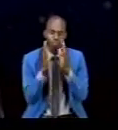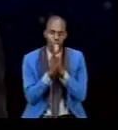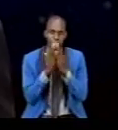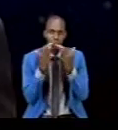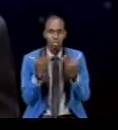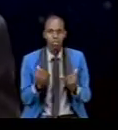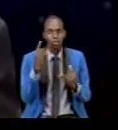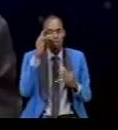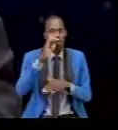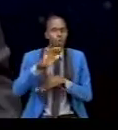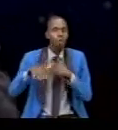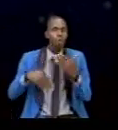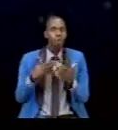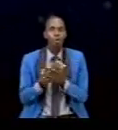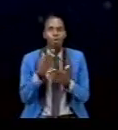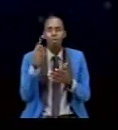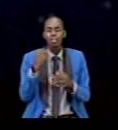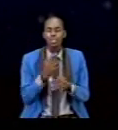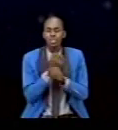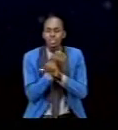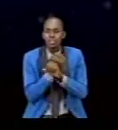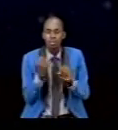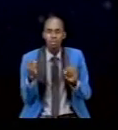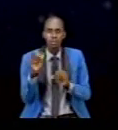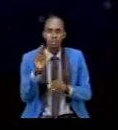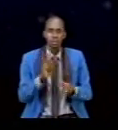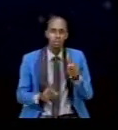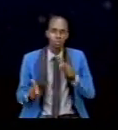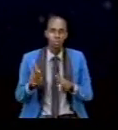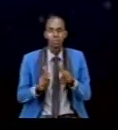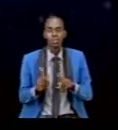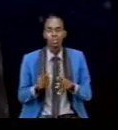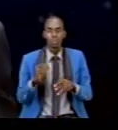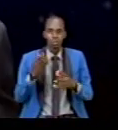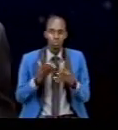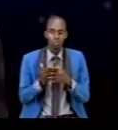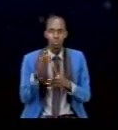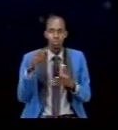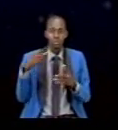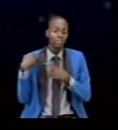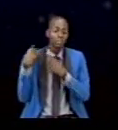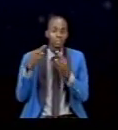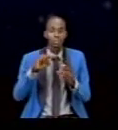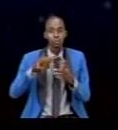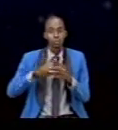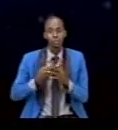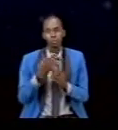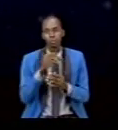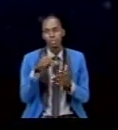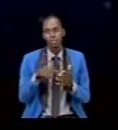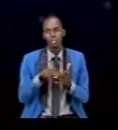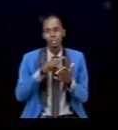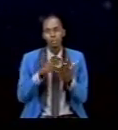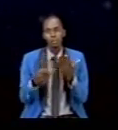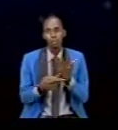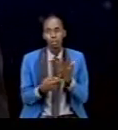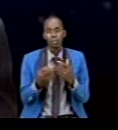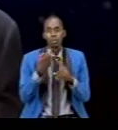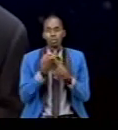the souls that have been converted into the kingdom of God since the crusade began, from